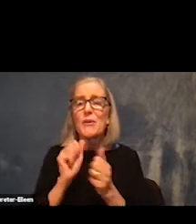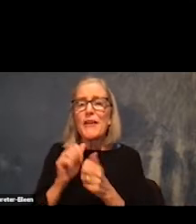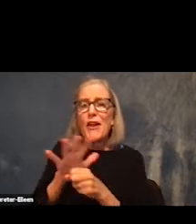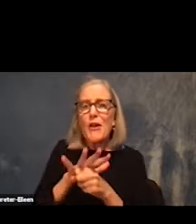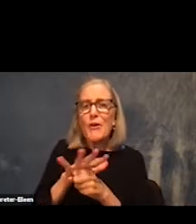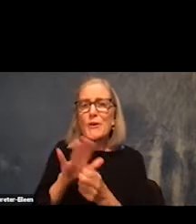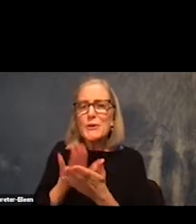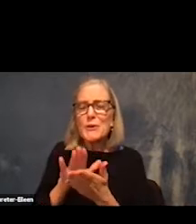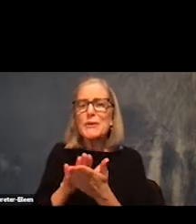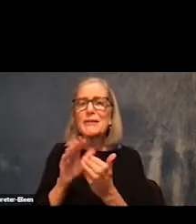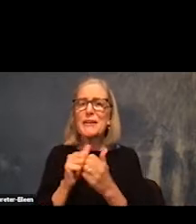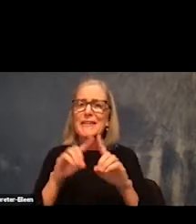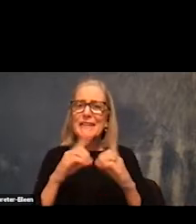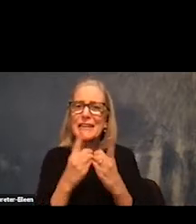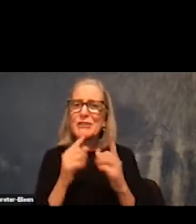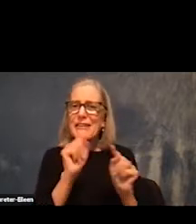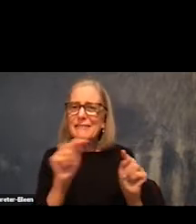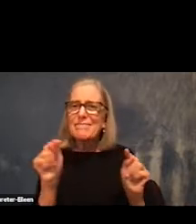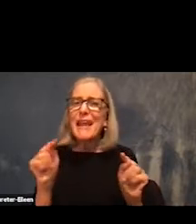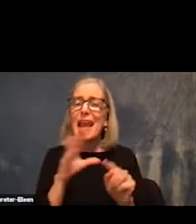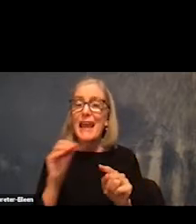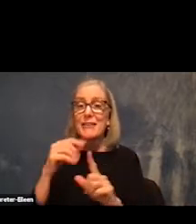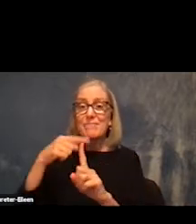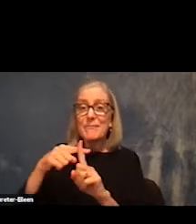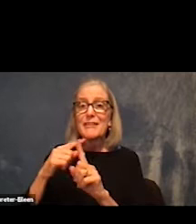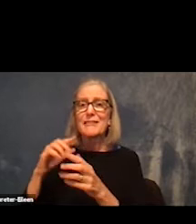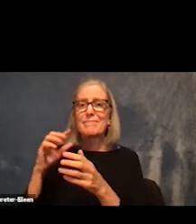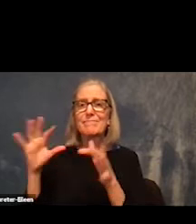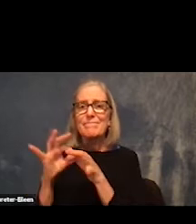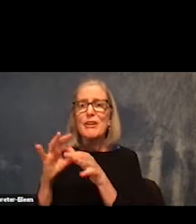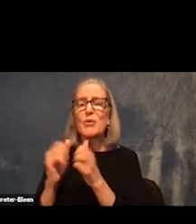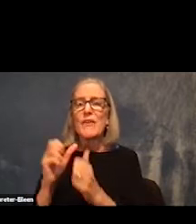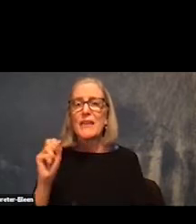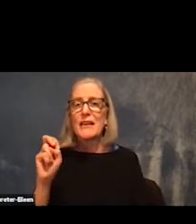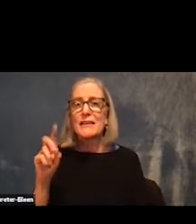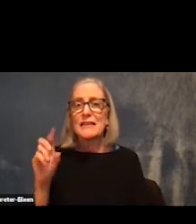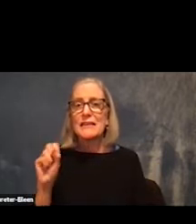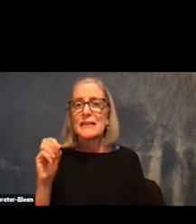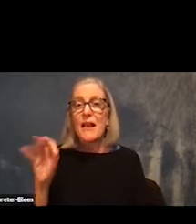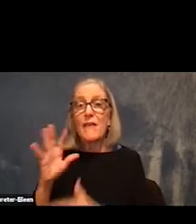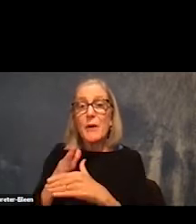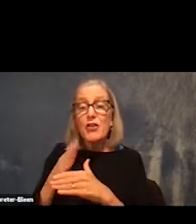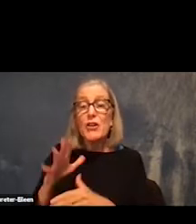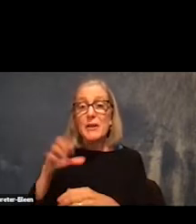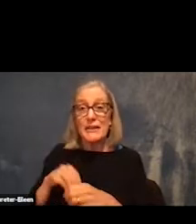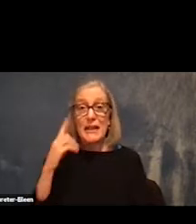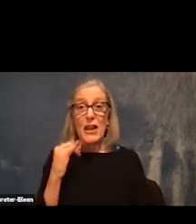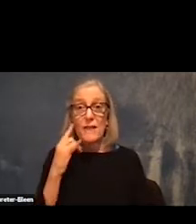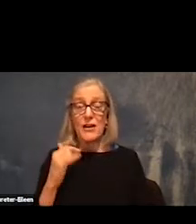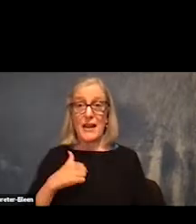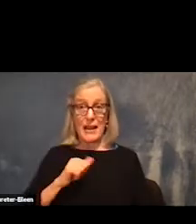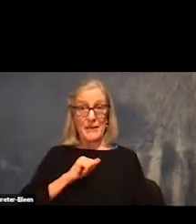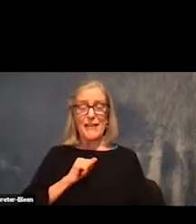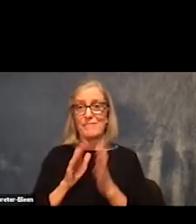the districts and with the Seeds of Partnership in California. It's a topic I am passionate about